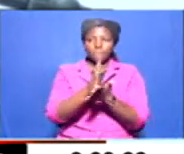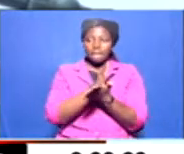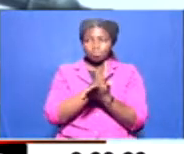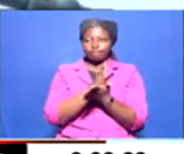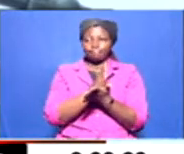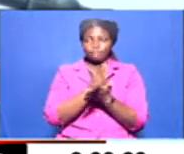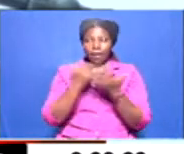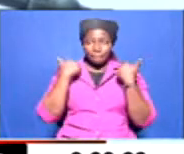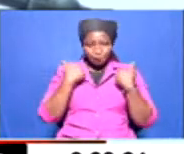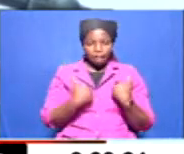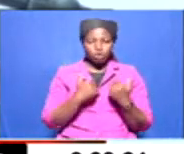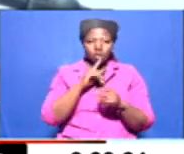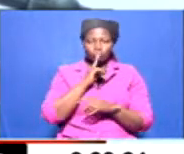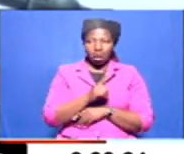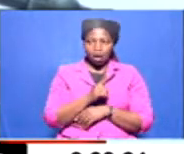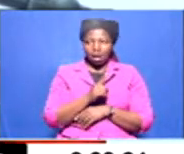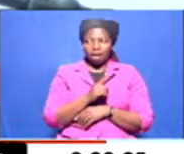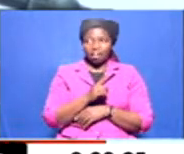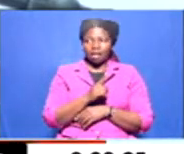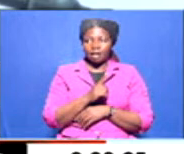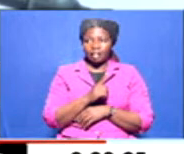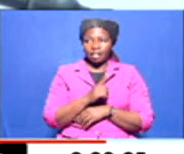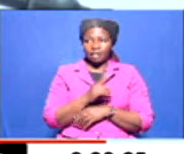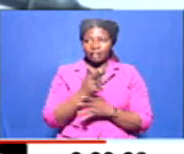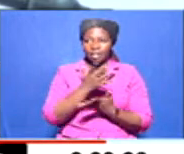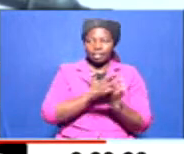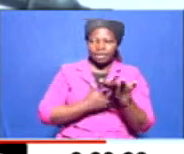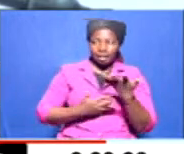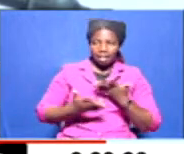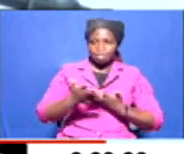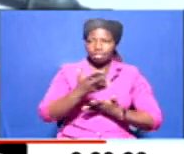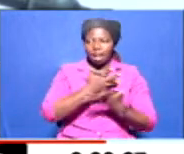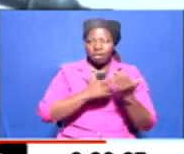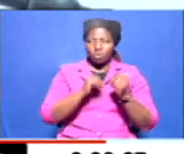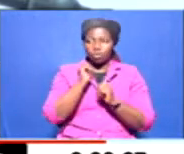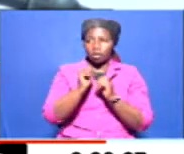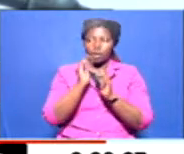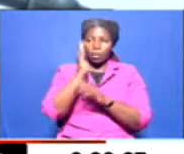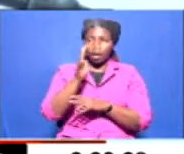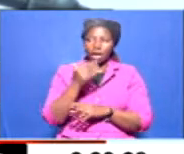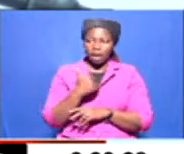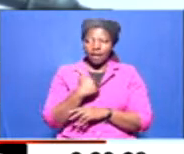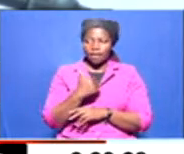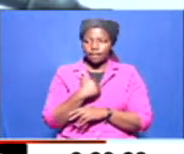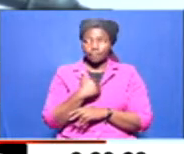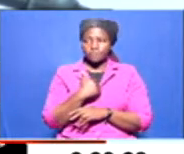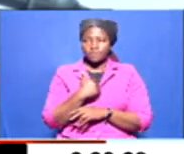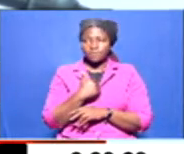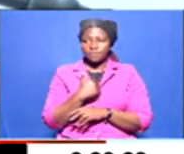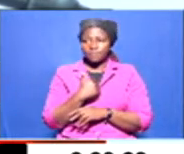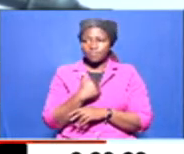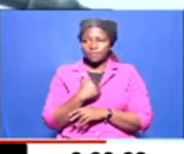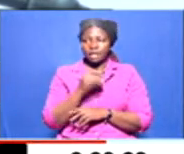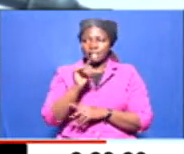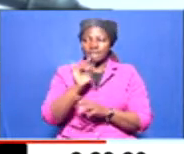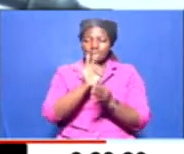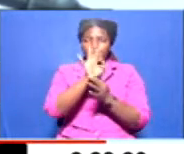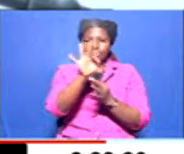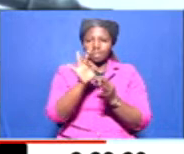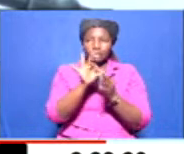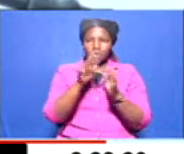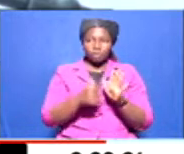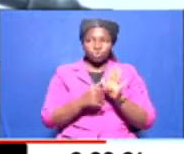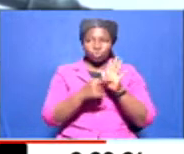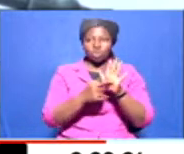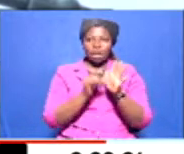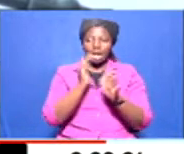sure that the interactions that we are going to have in the framework of this particular expo is